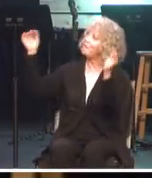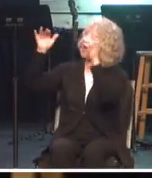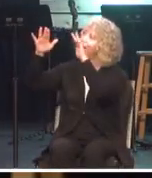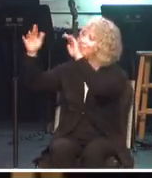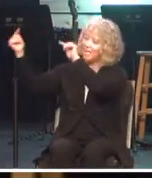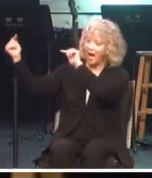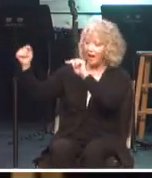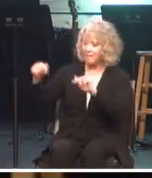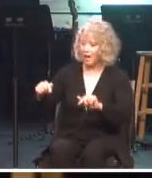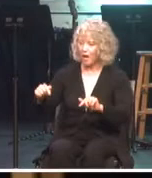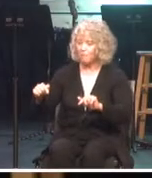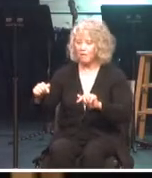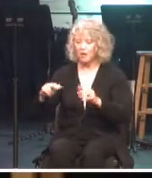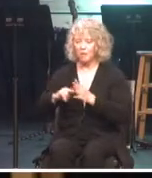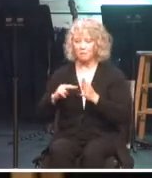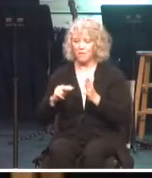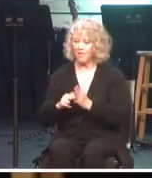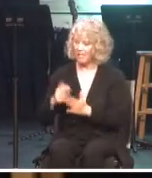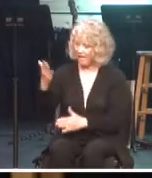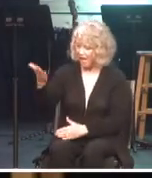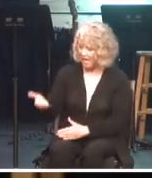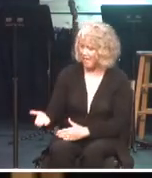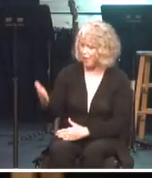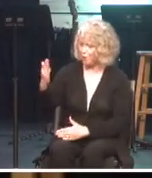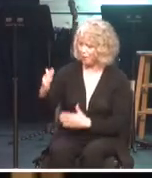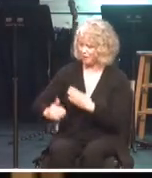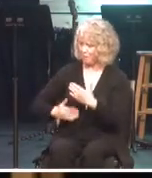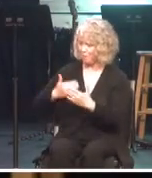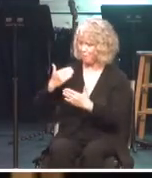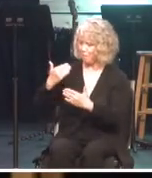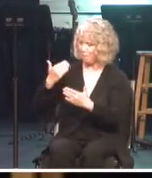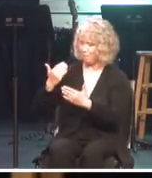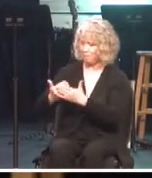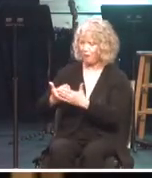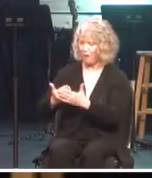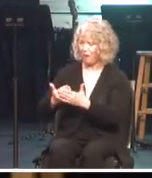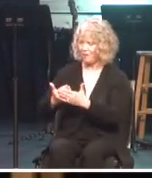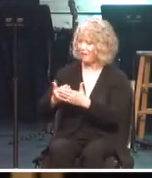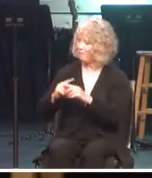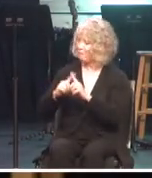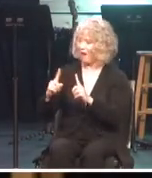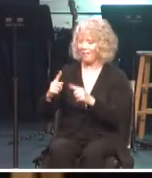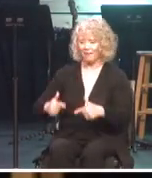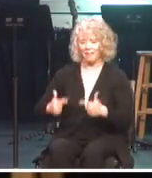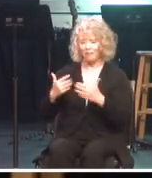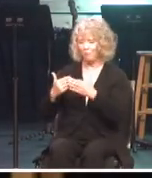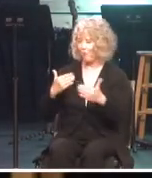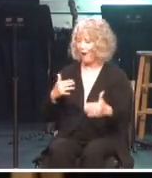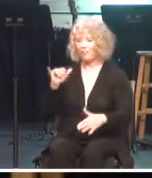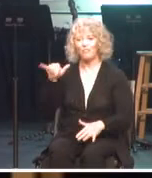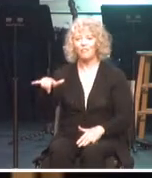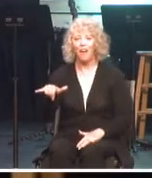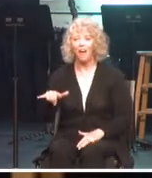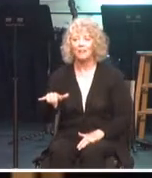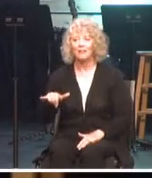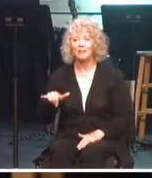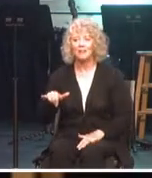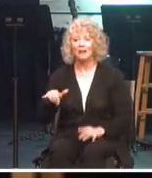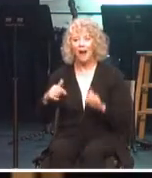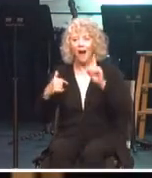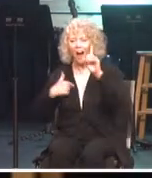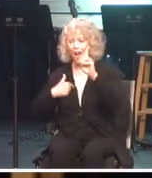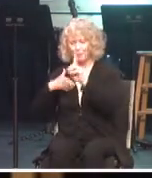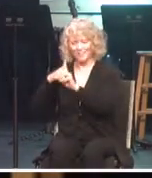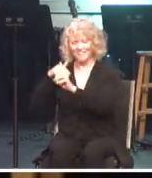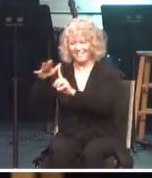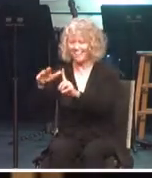He's claiming to have existed before he was born in Bethlehem. I existed before that. I was sent. I wasn't